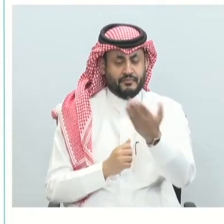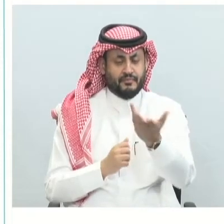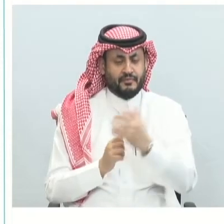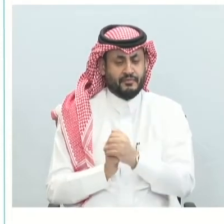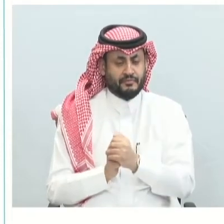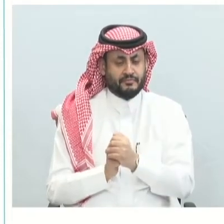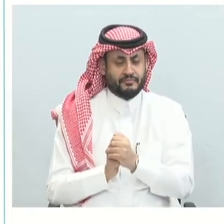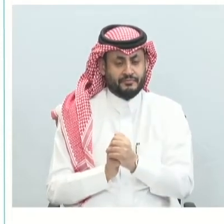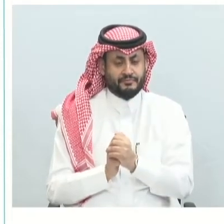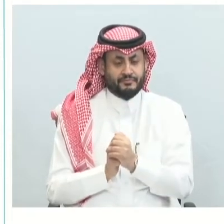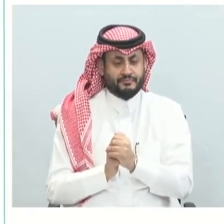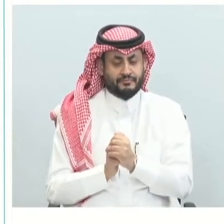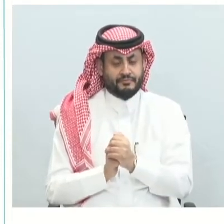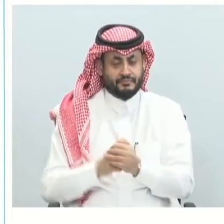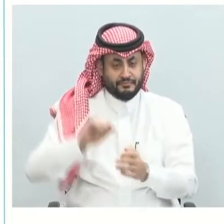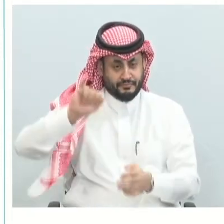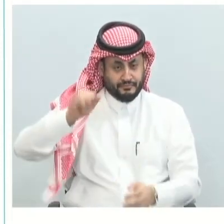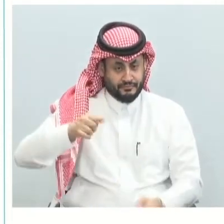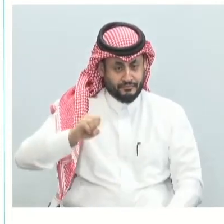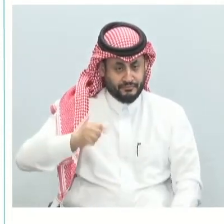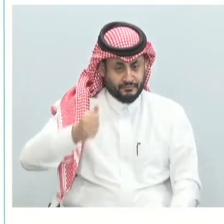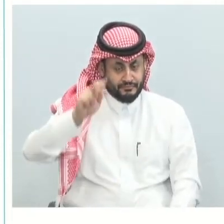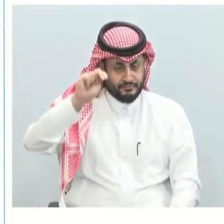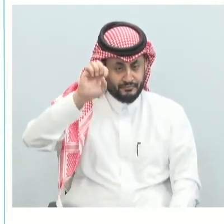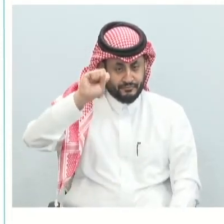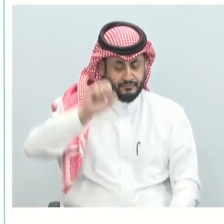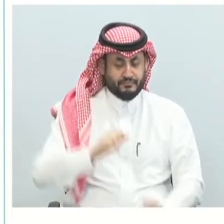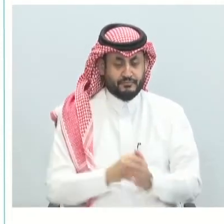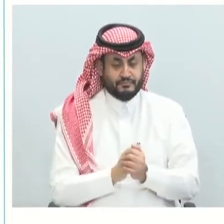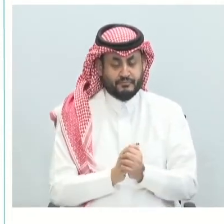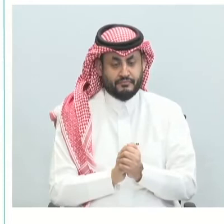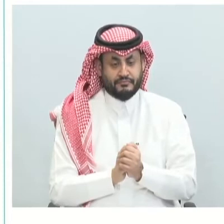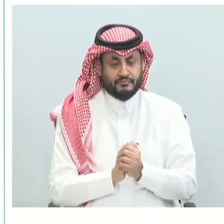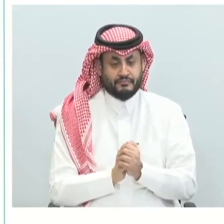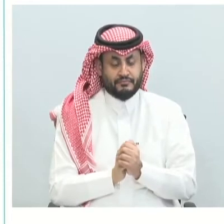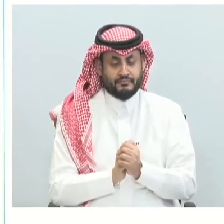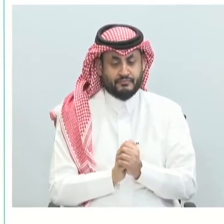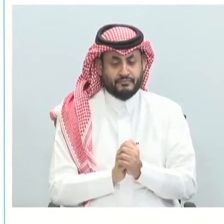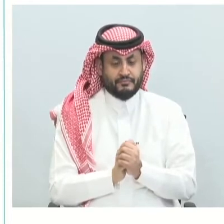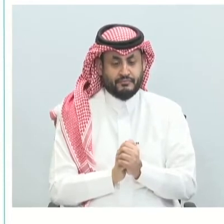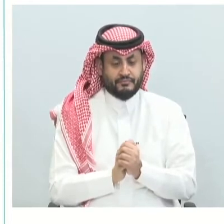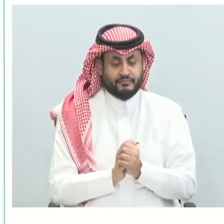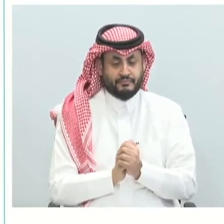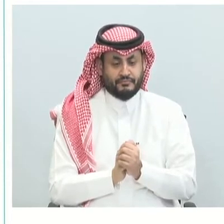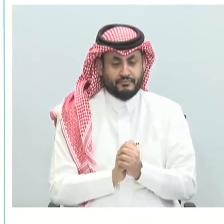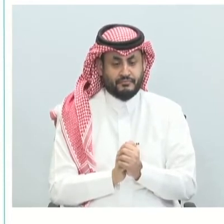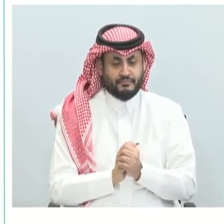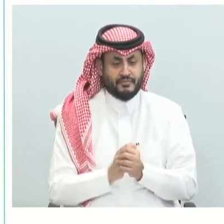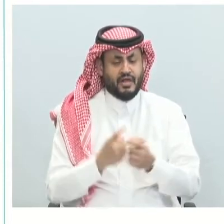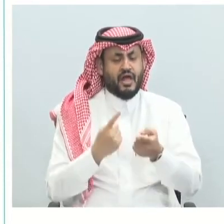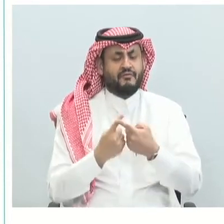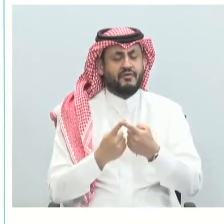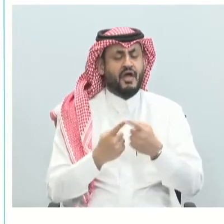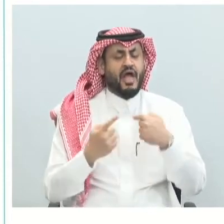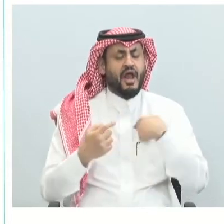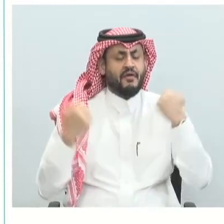those? Yes. Excellent. We have jeans. We have jeans. So we have I'm wearing a